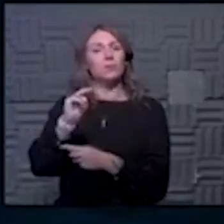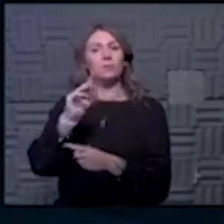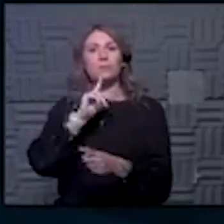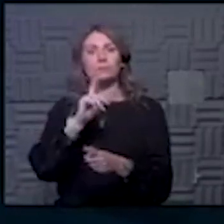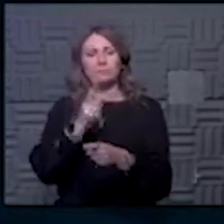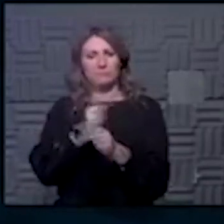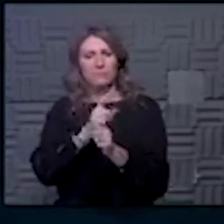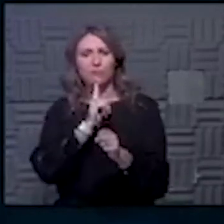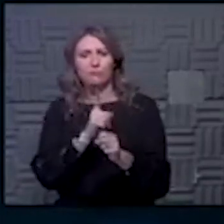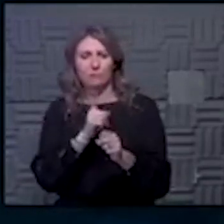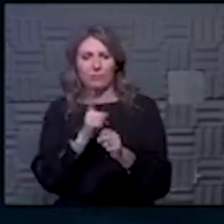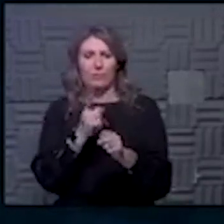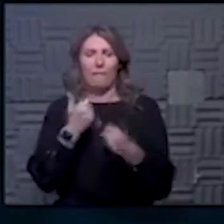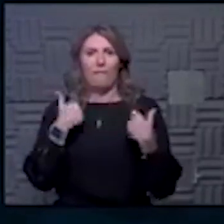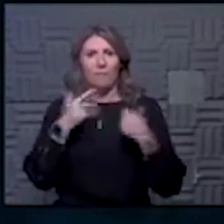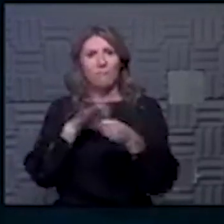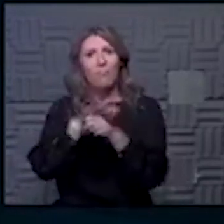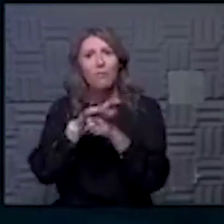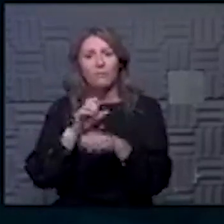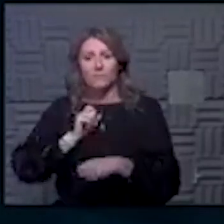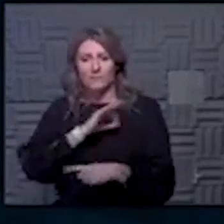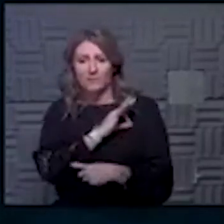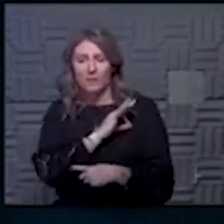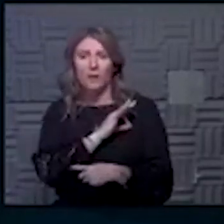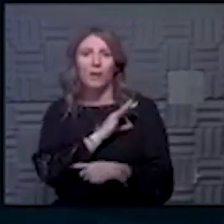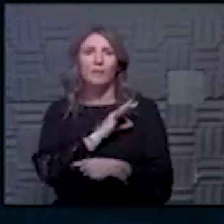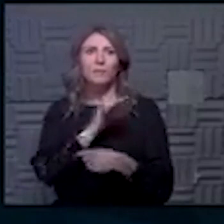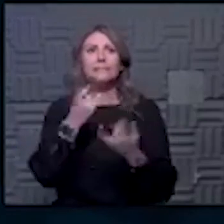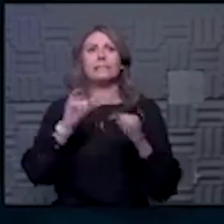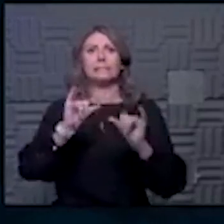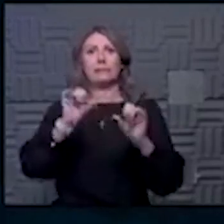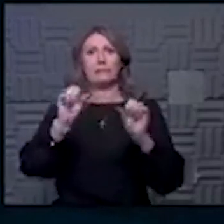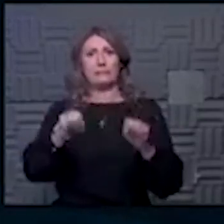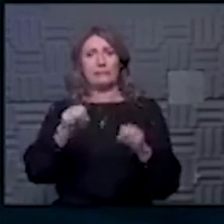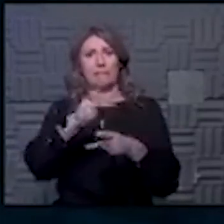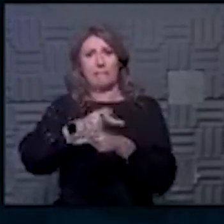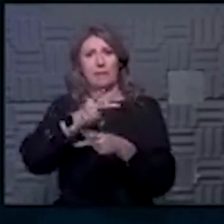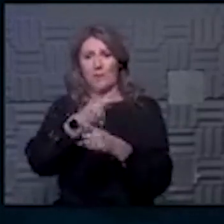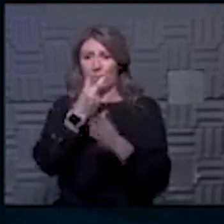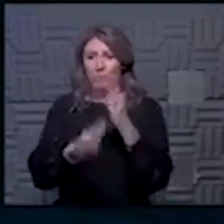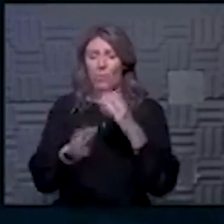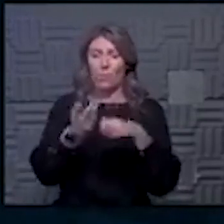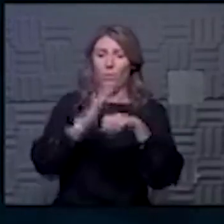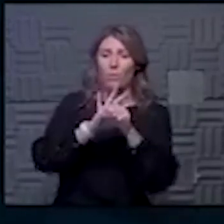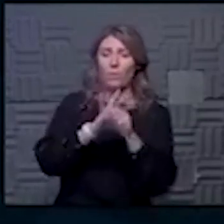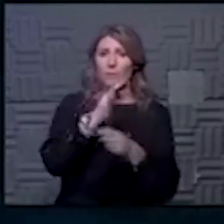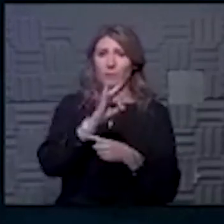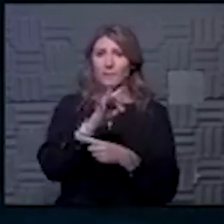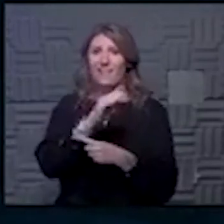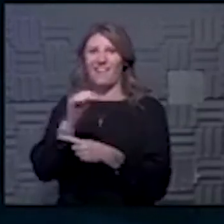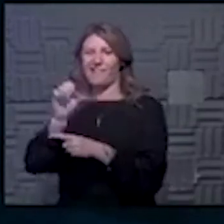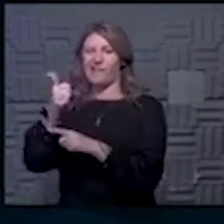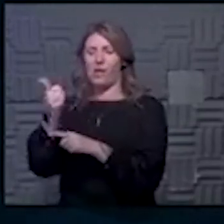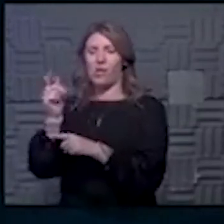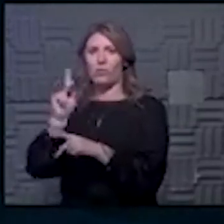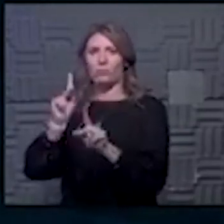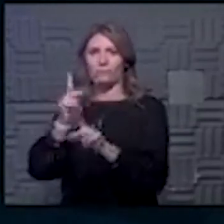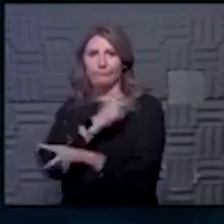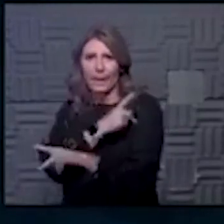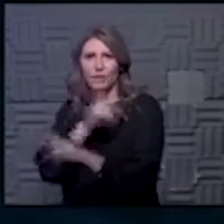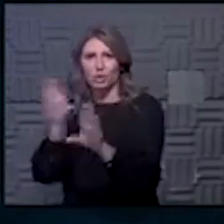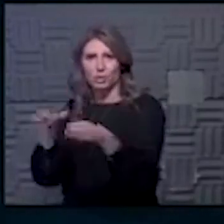staff that we need. We're still able to care for both our COVID patients and our other patients requiring care,